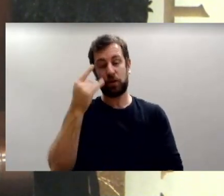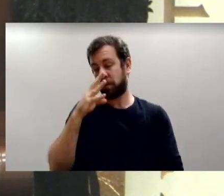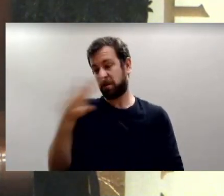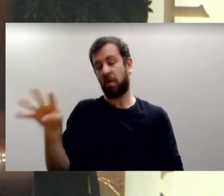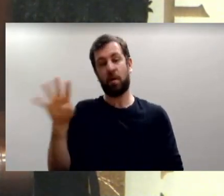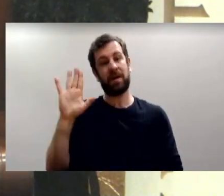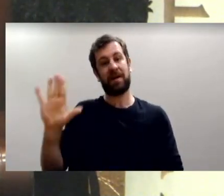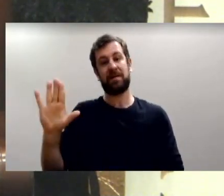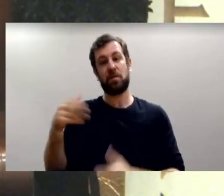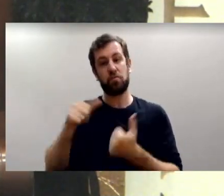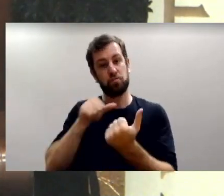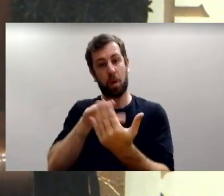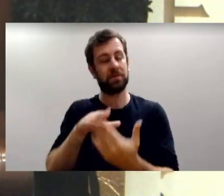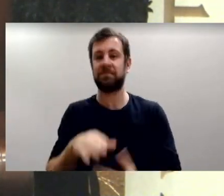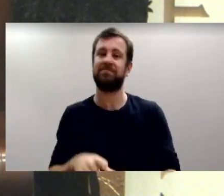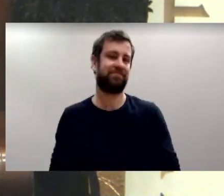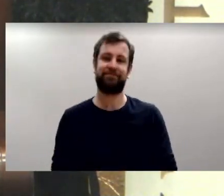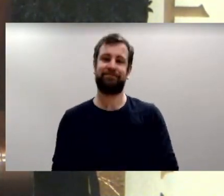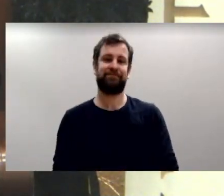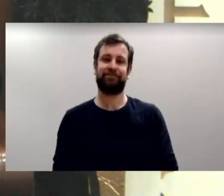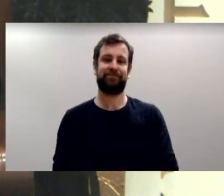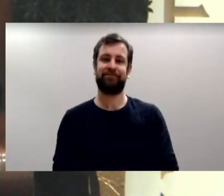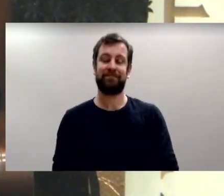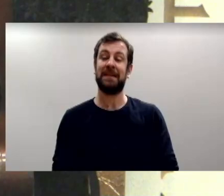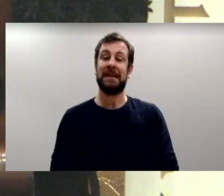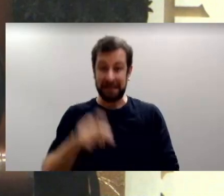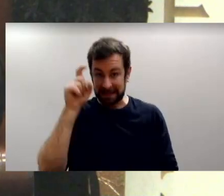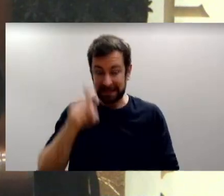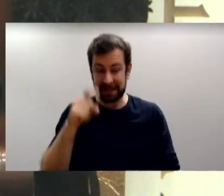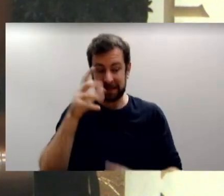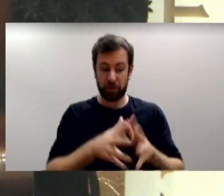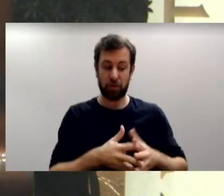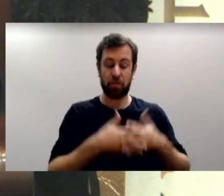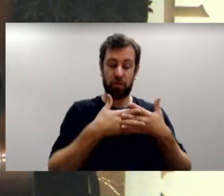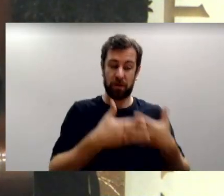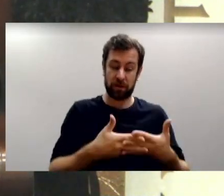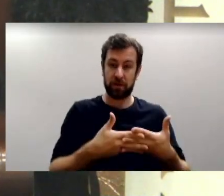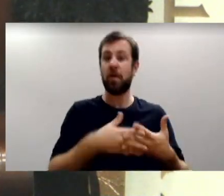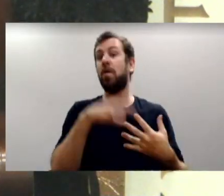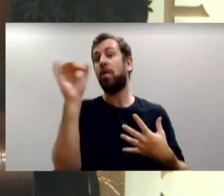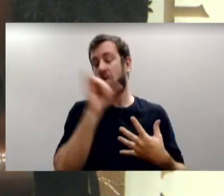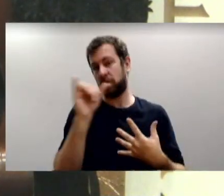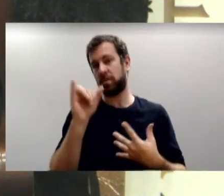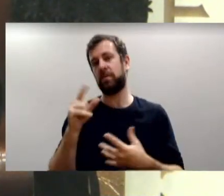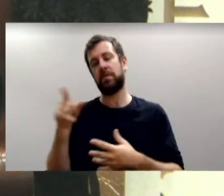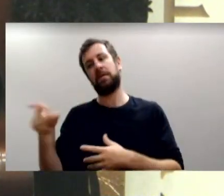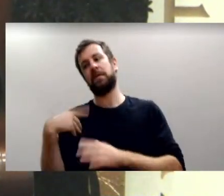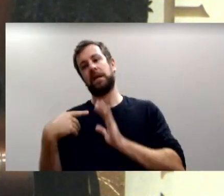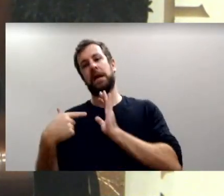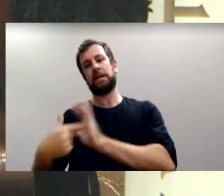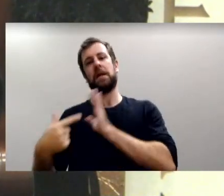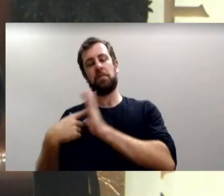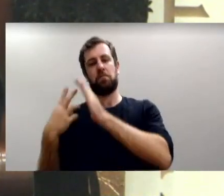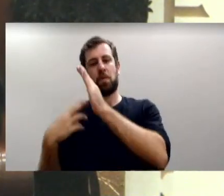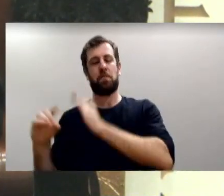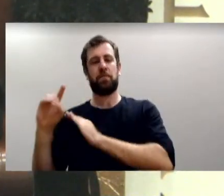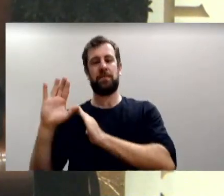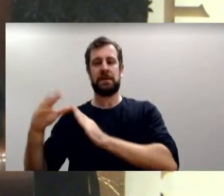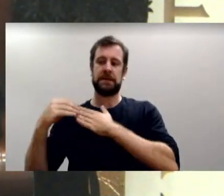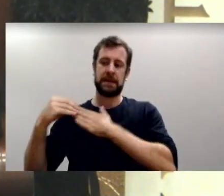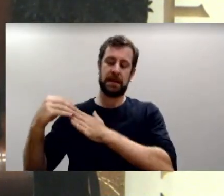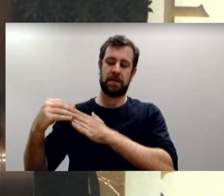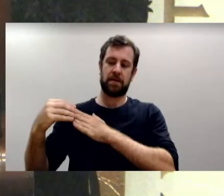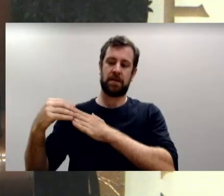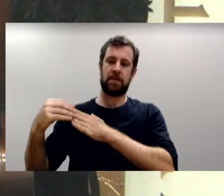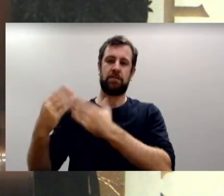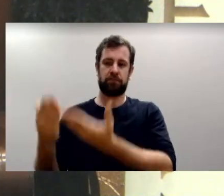of Rasulullah. You need this, the Qur'an, as well as the example and the guidance of the